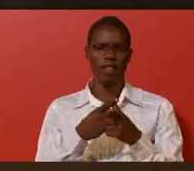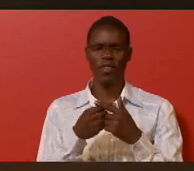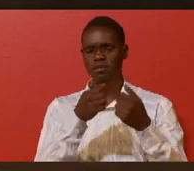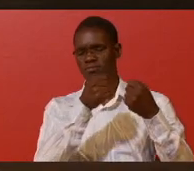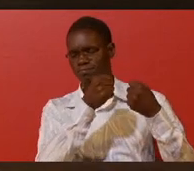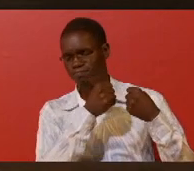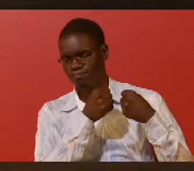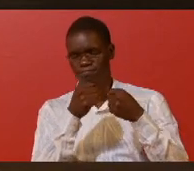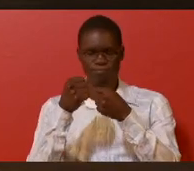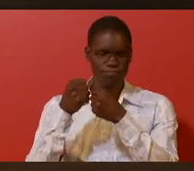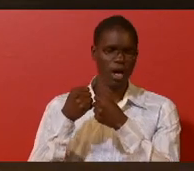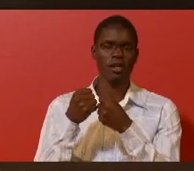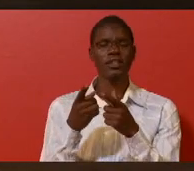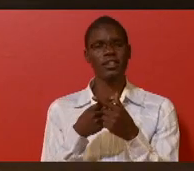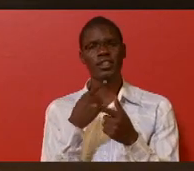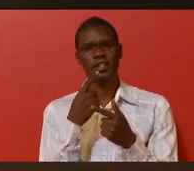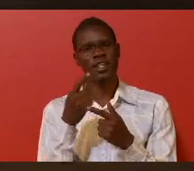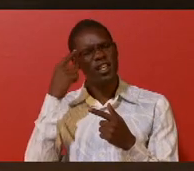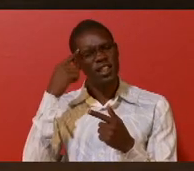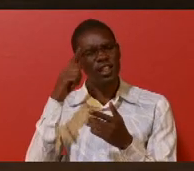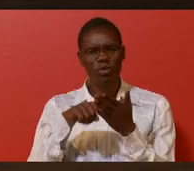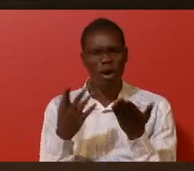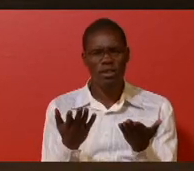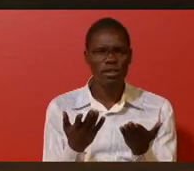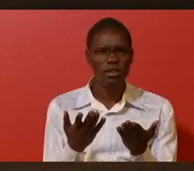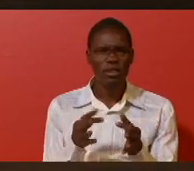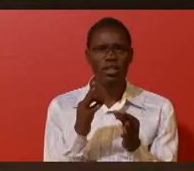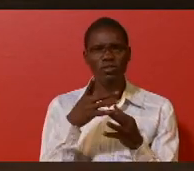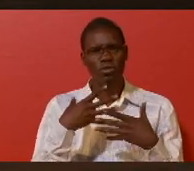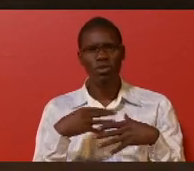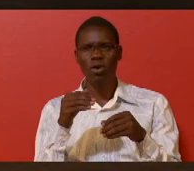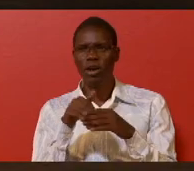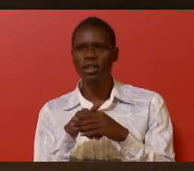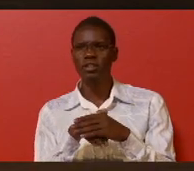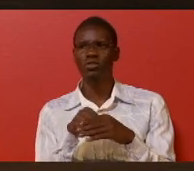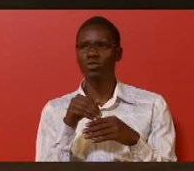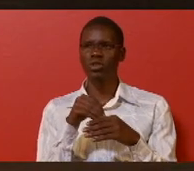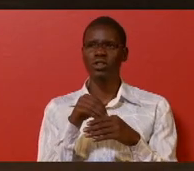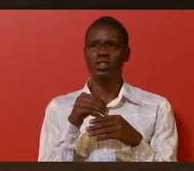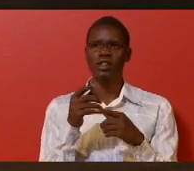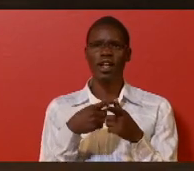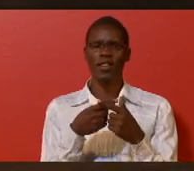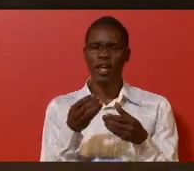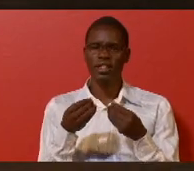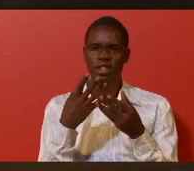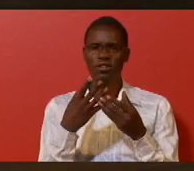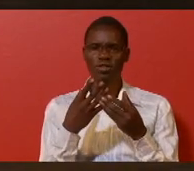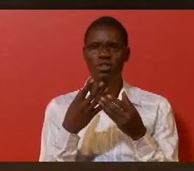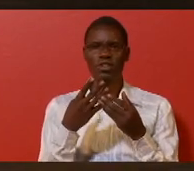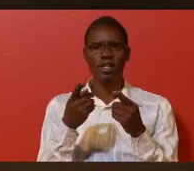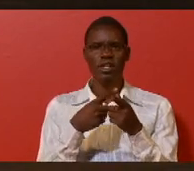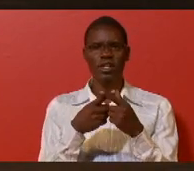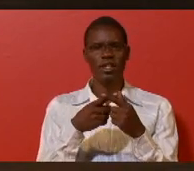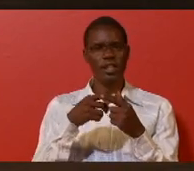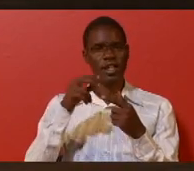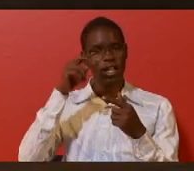home, sweetie. And you know what he's thinking? You know, if you wrote these little bubbles above his head and you can read his mind,